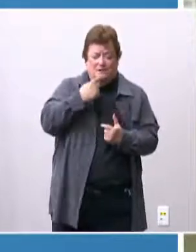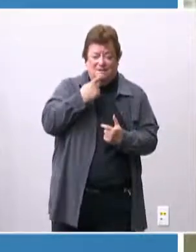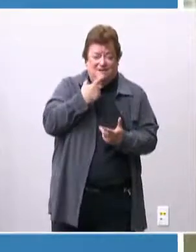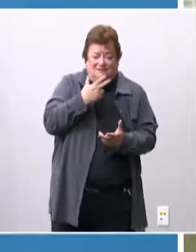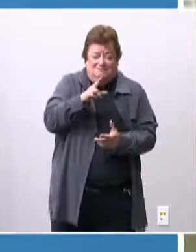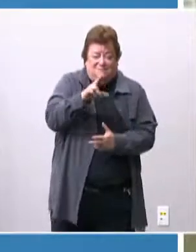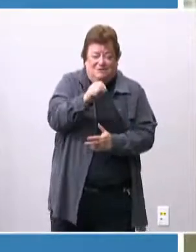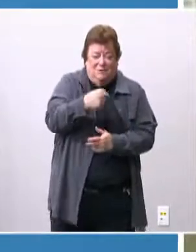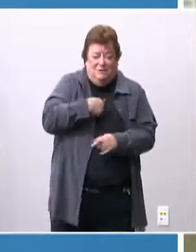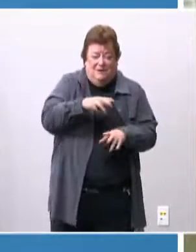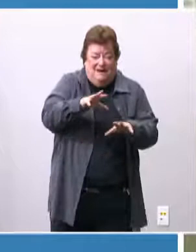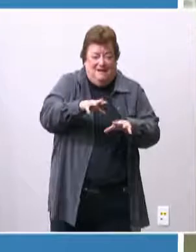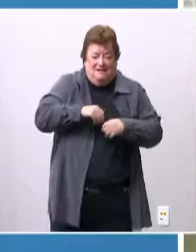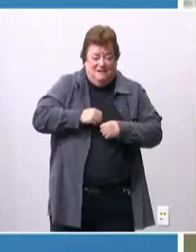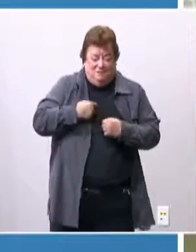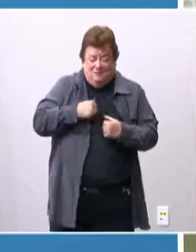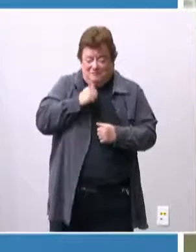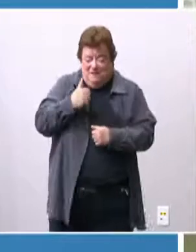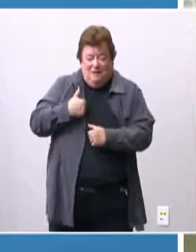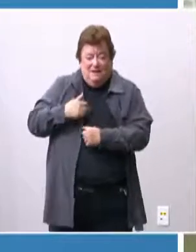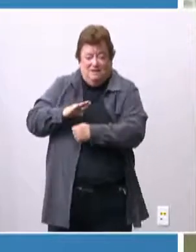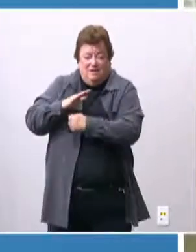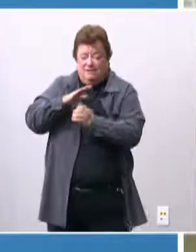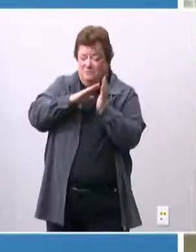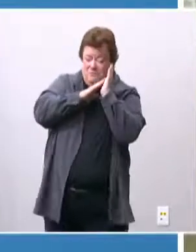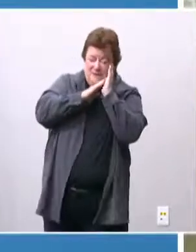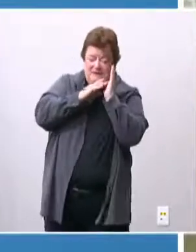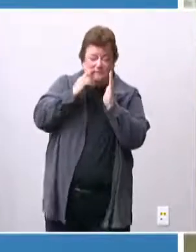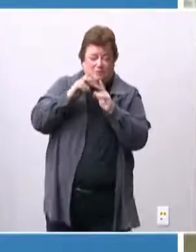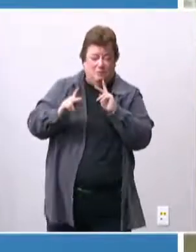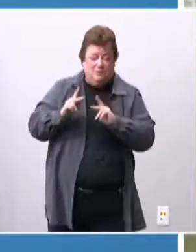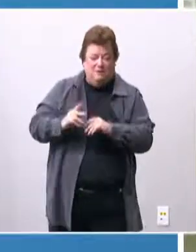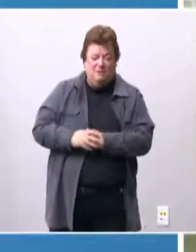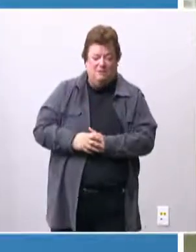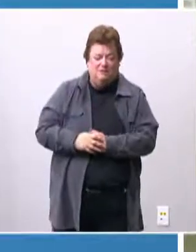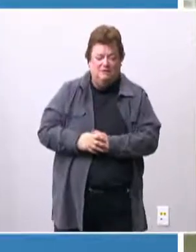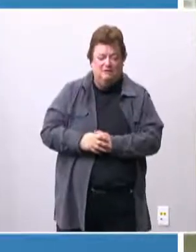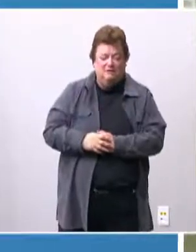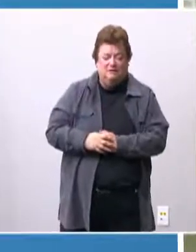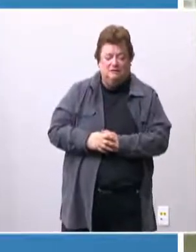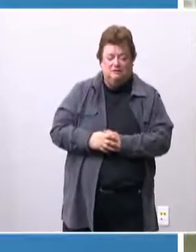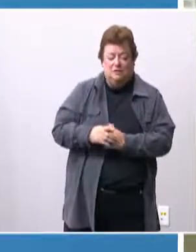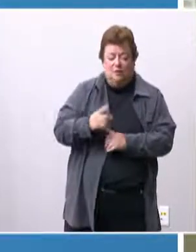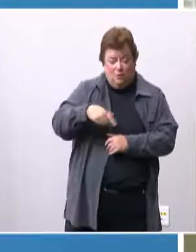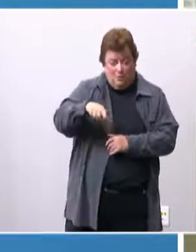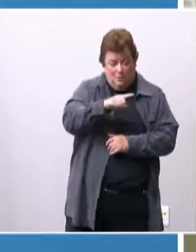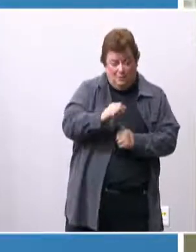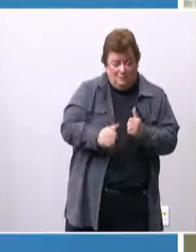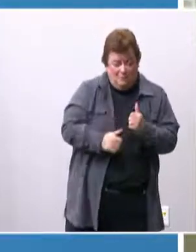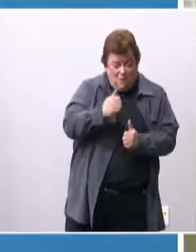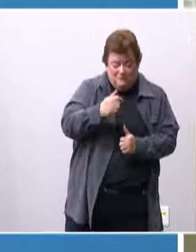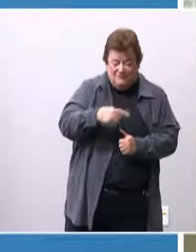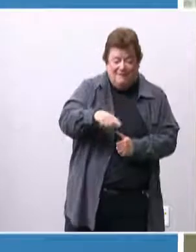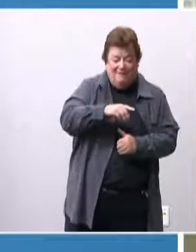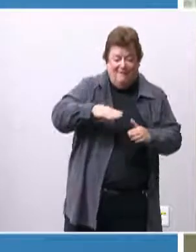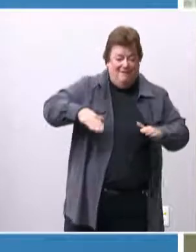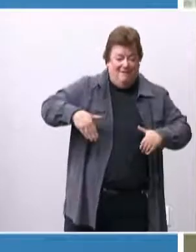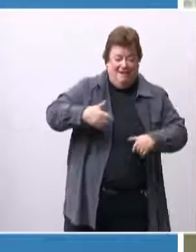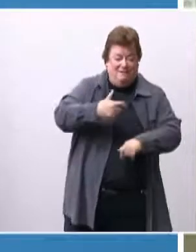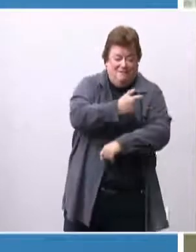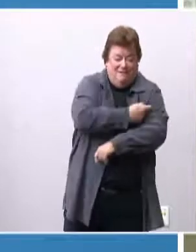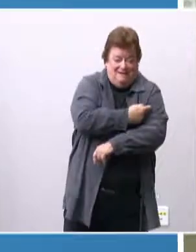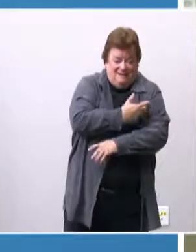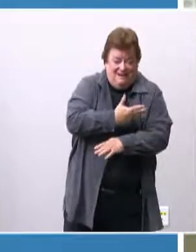those individuals. And again, largely unvaccinated individuals that are having this happen. And